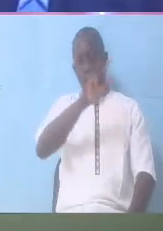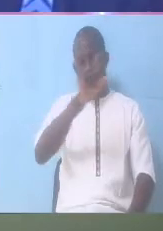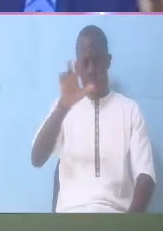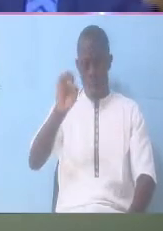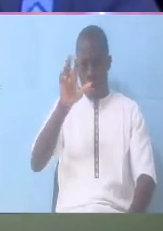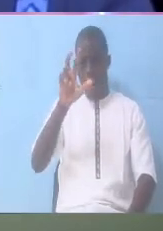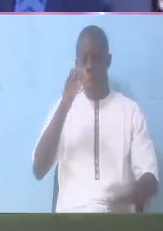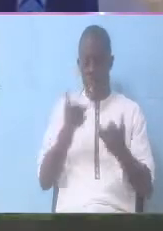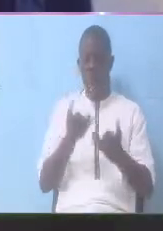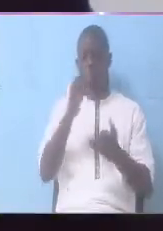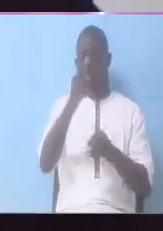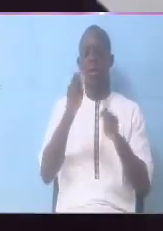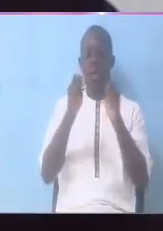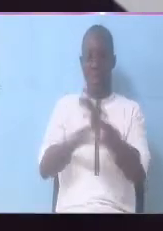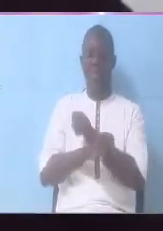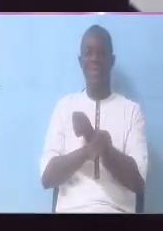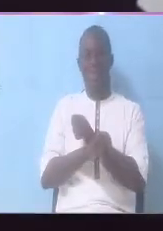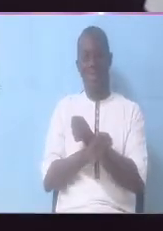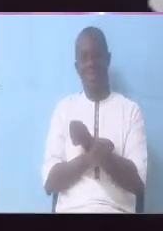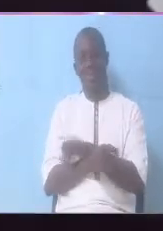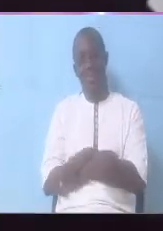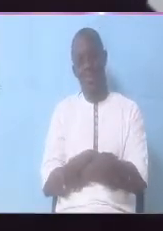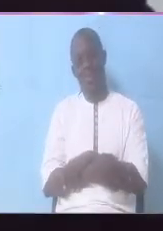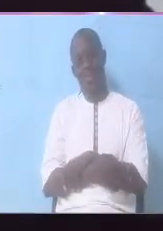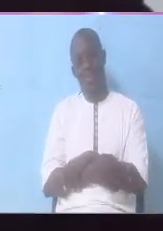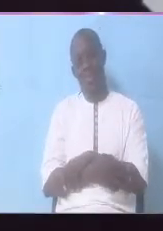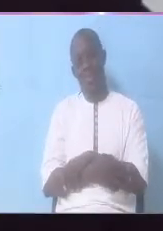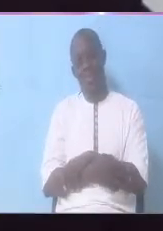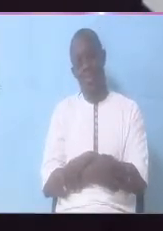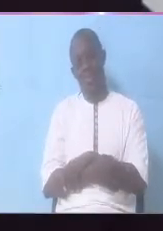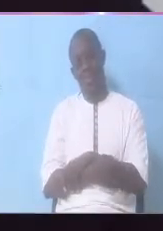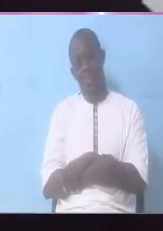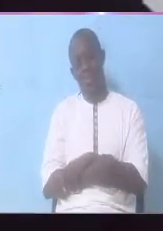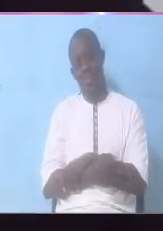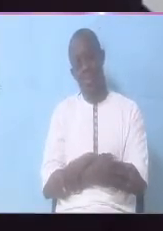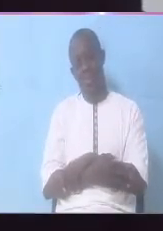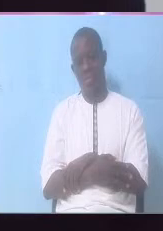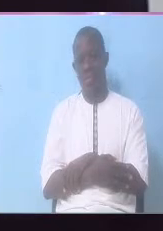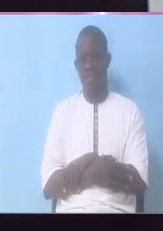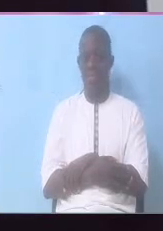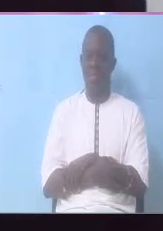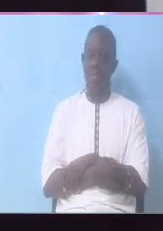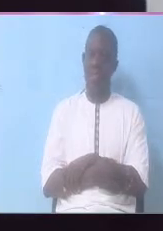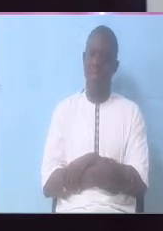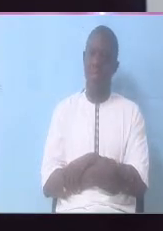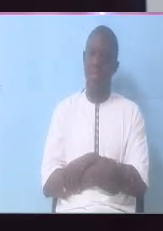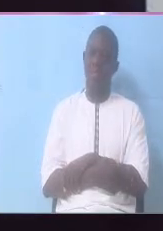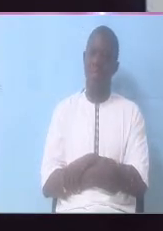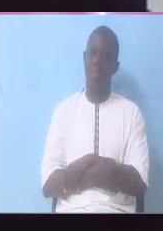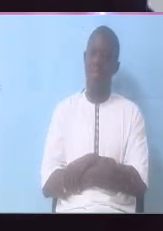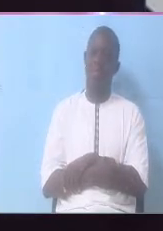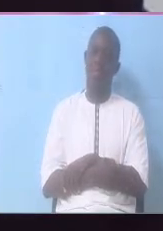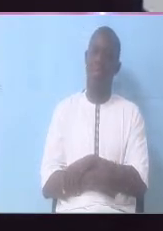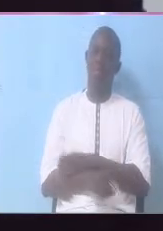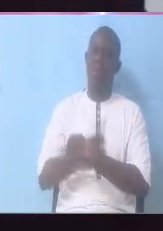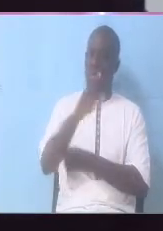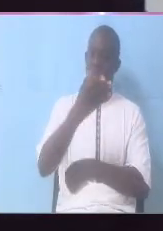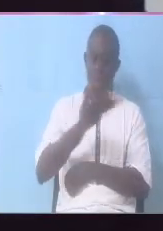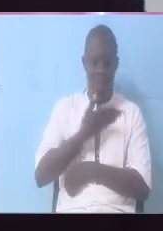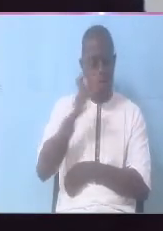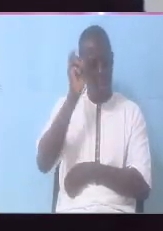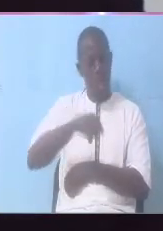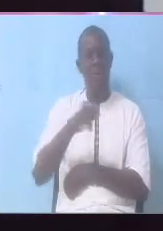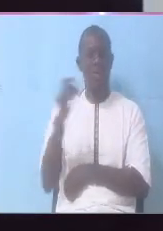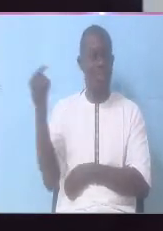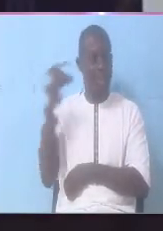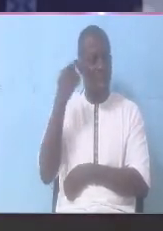I didn't. You know, you want me to lie, and I'm not going to lie. I have to be very honest to Gambians. Listen, this have to be very. I have to be fair to everybody. You